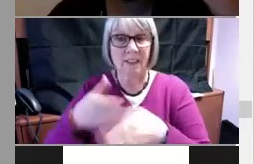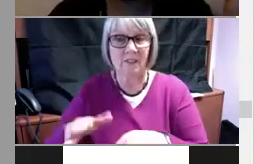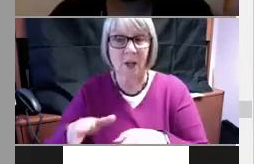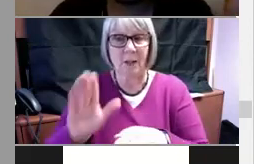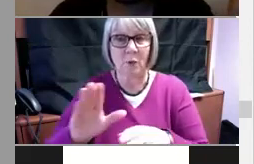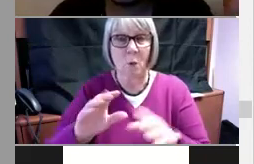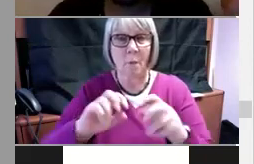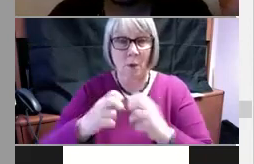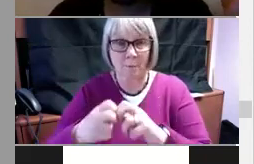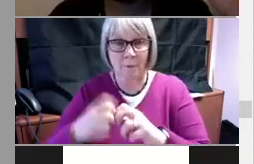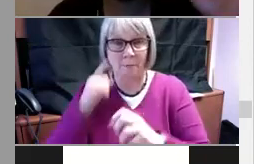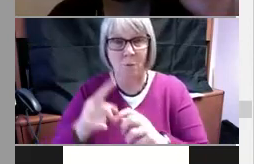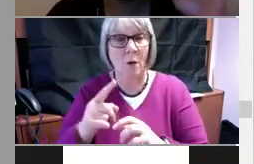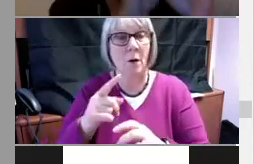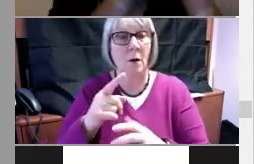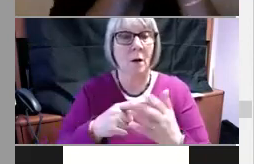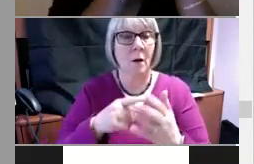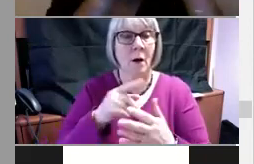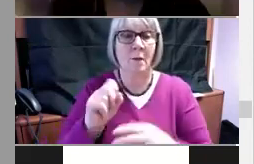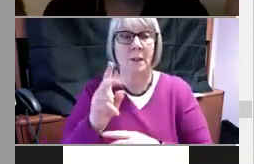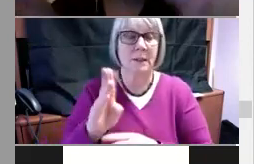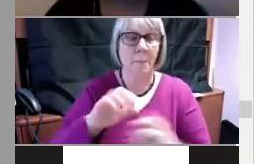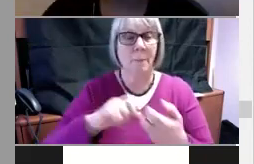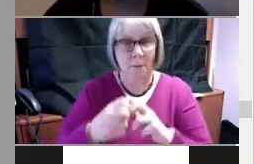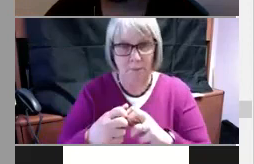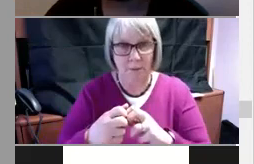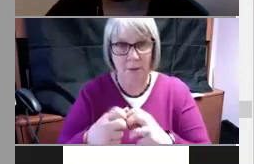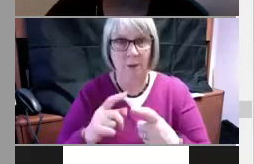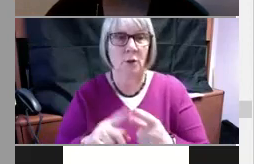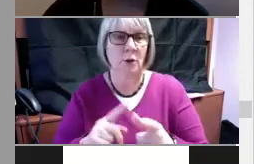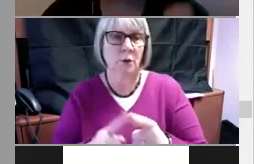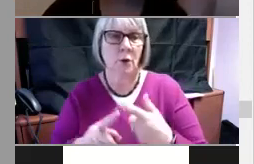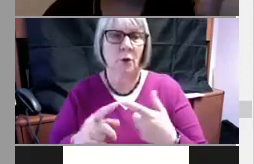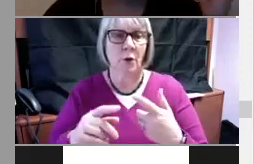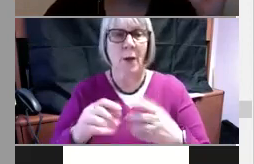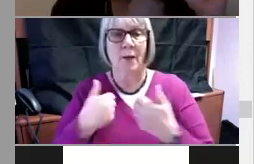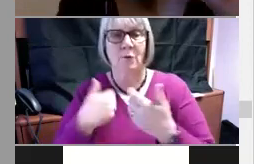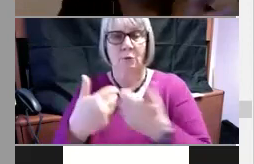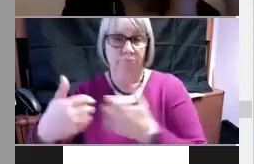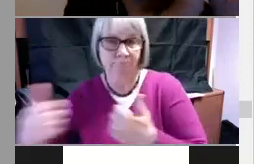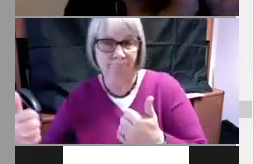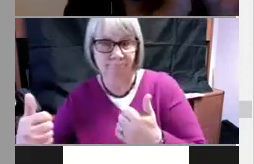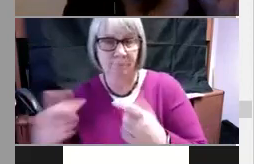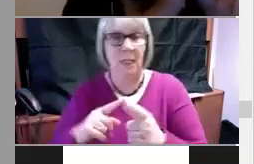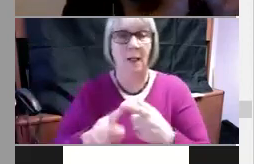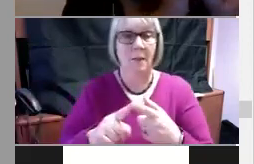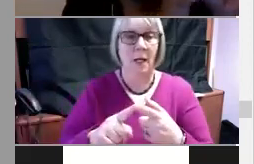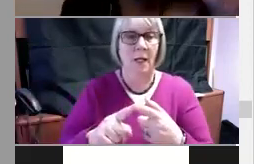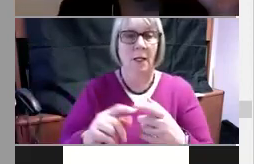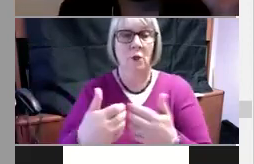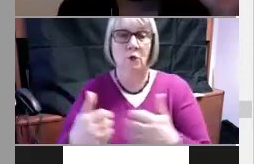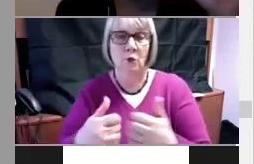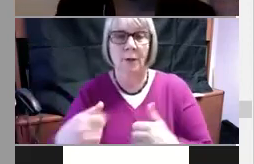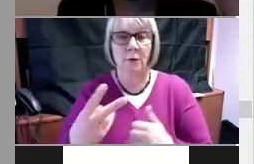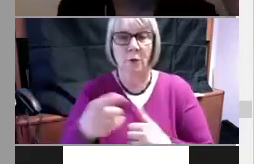subproblems. So for merge sort, it was essentially dividing the array into two halves and then sorting those two halves